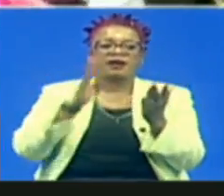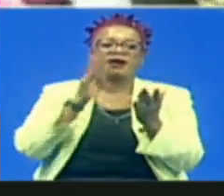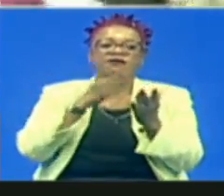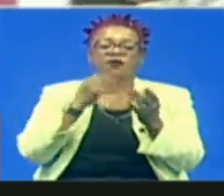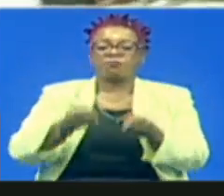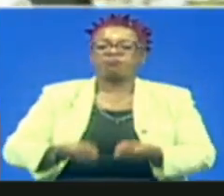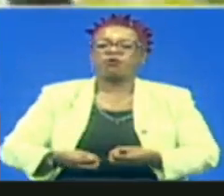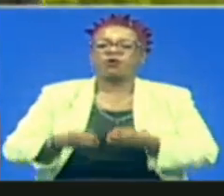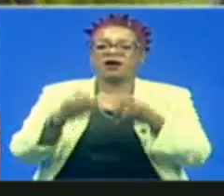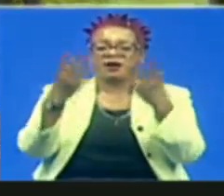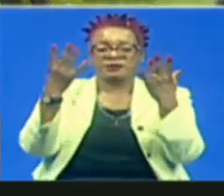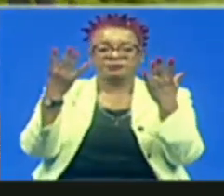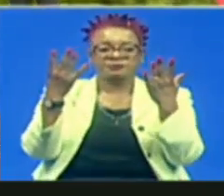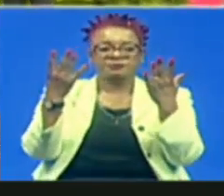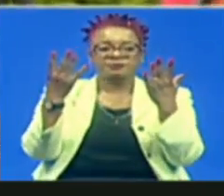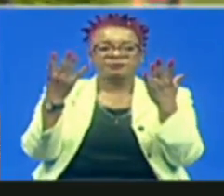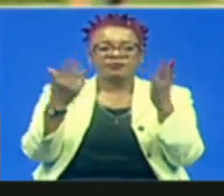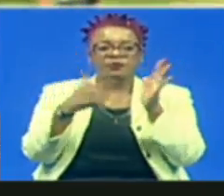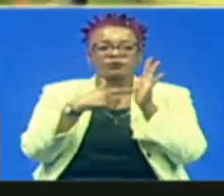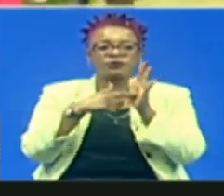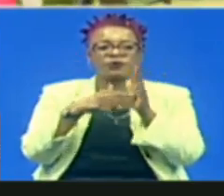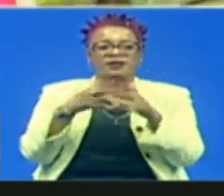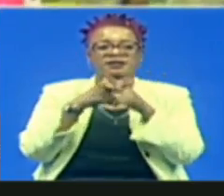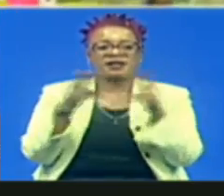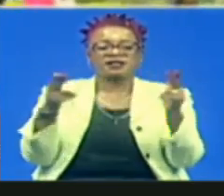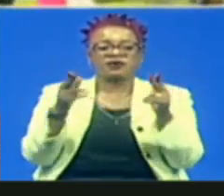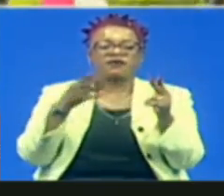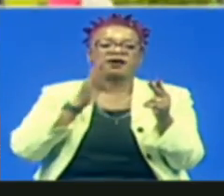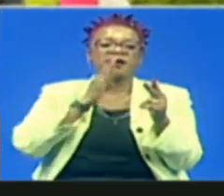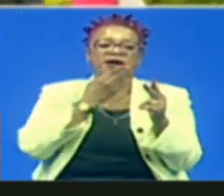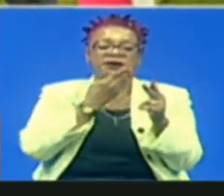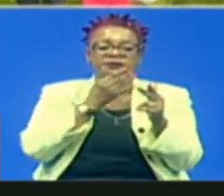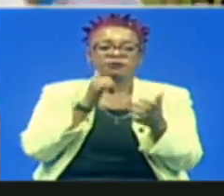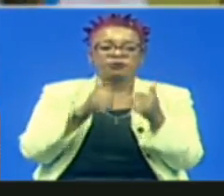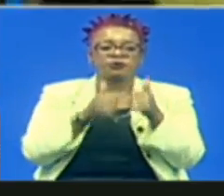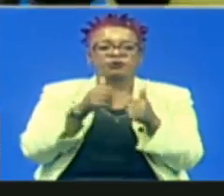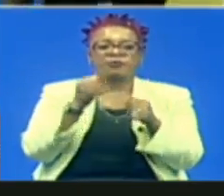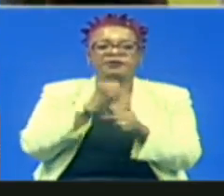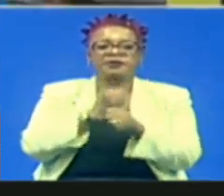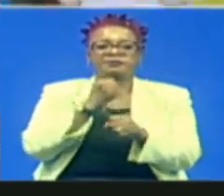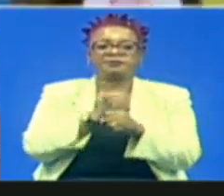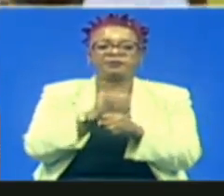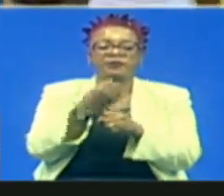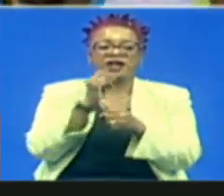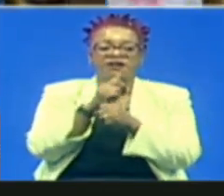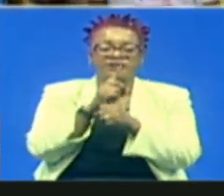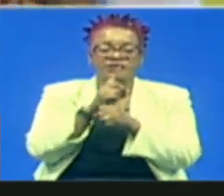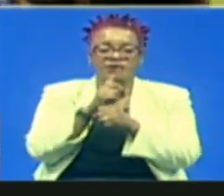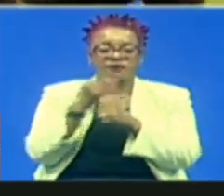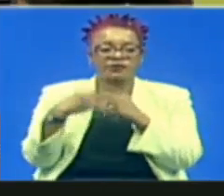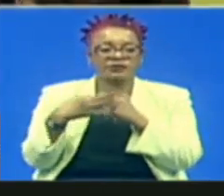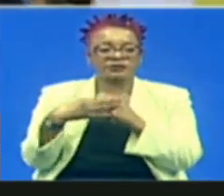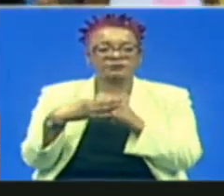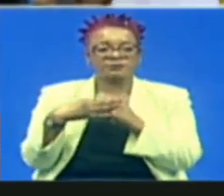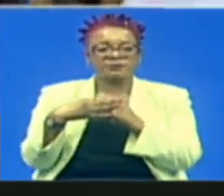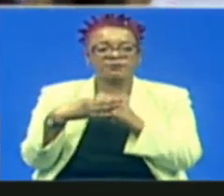in the air to commemorate the start of the Color Run, which is set to be held on the 11th of August.